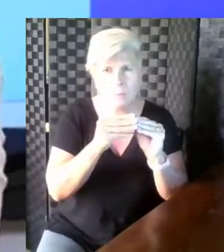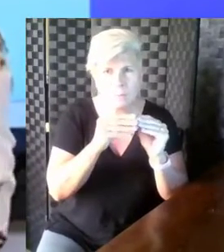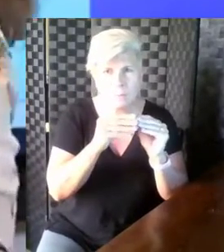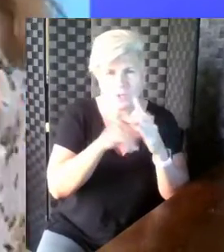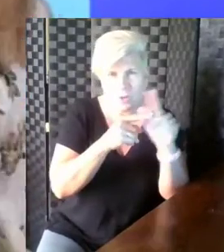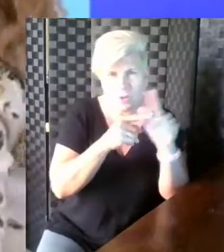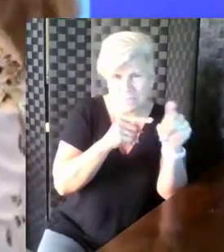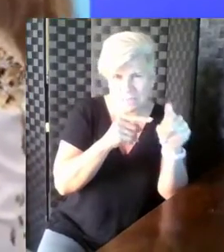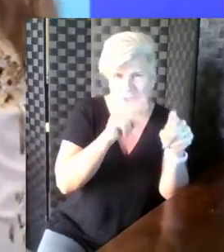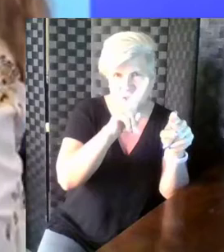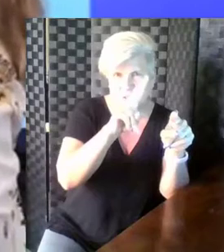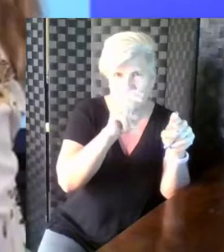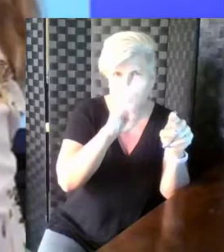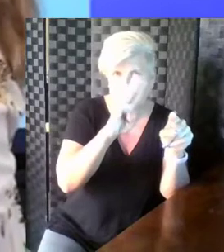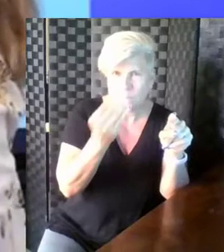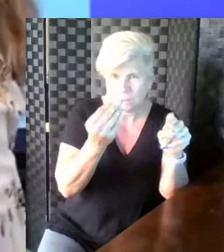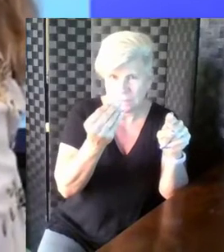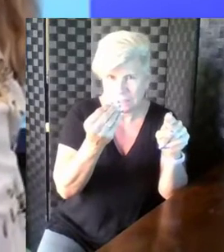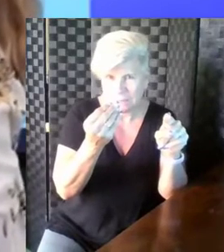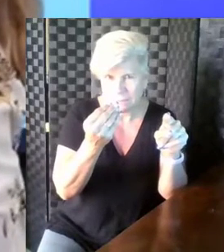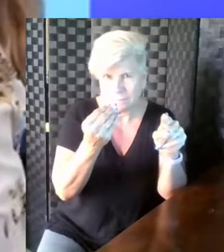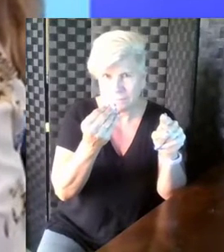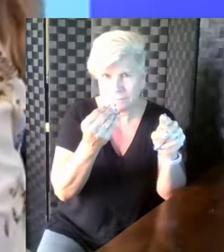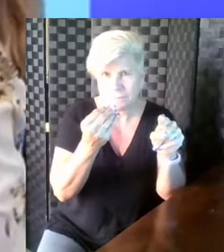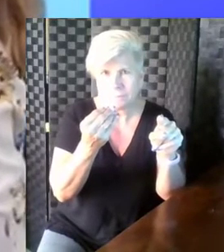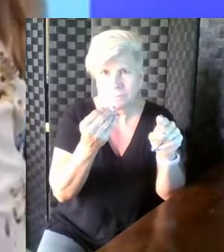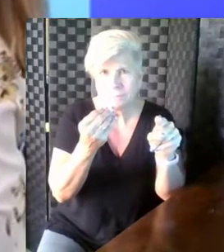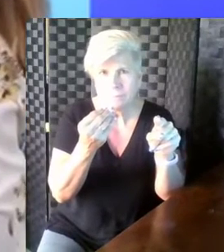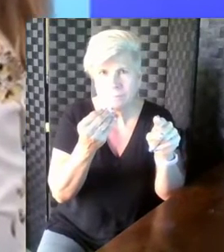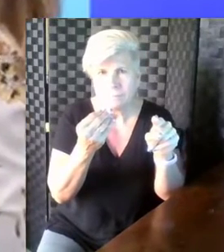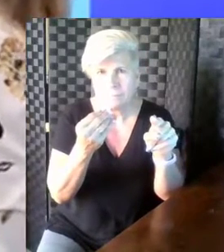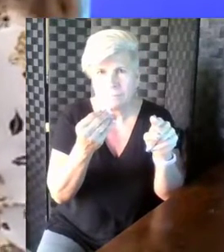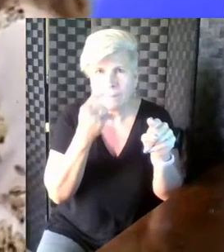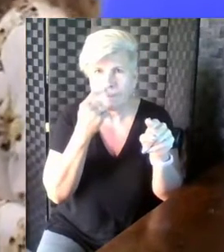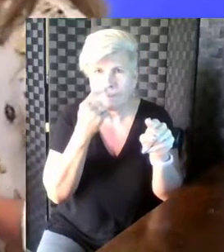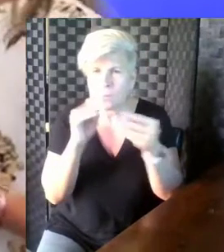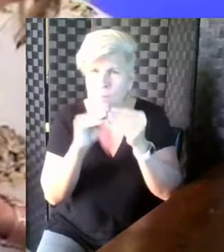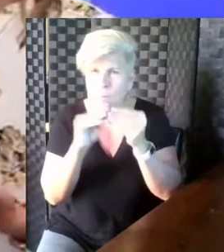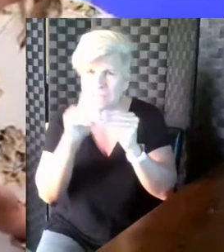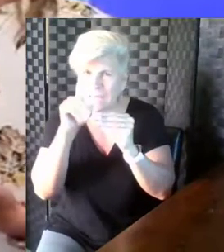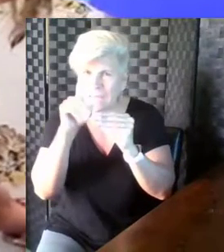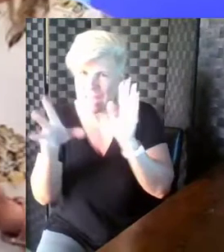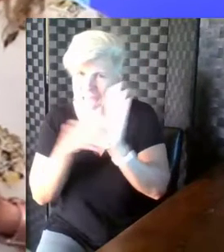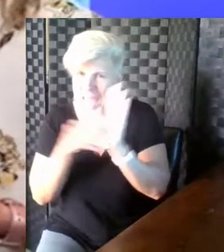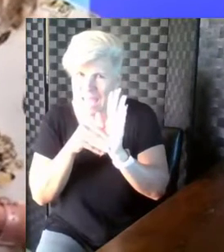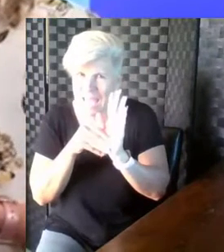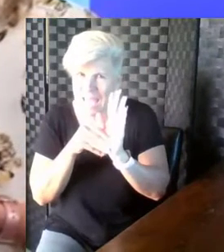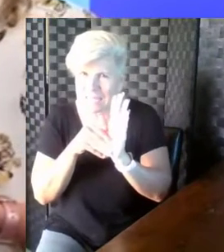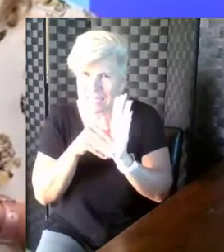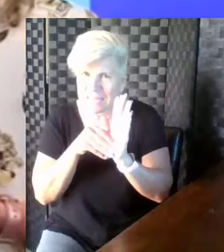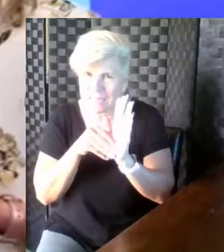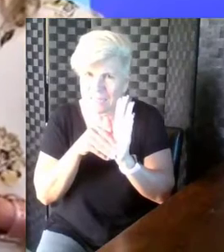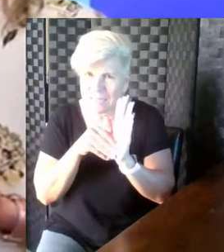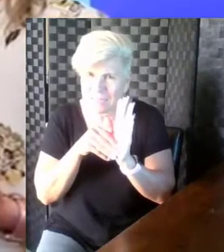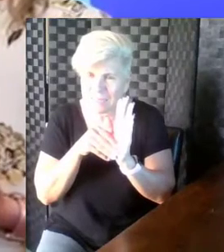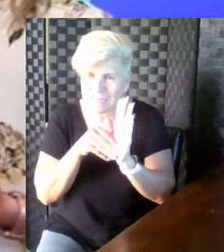the bottom left. I'm going to start with 214. What number do I have to add to